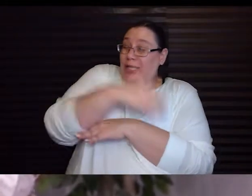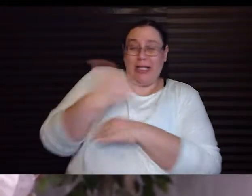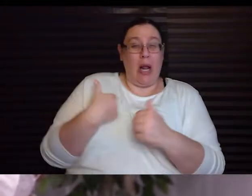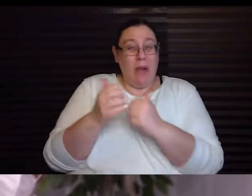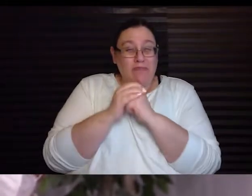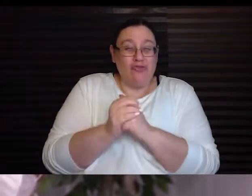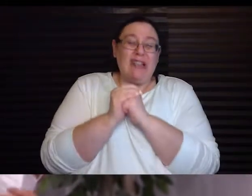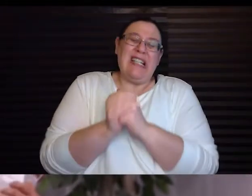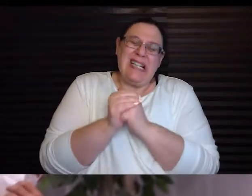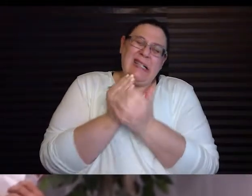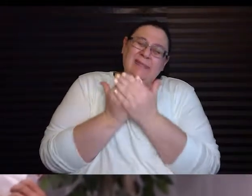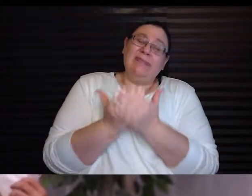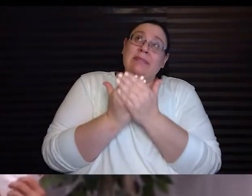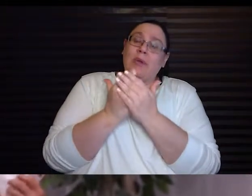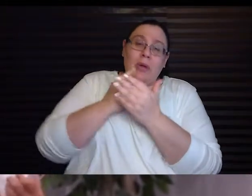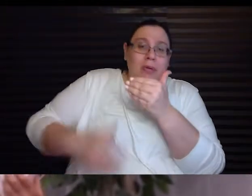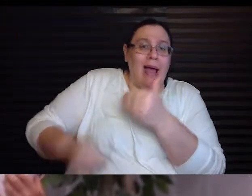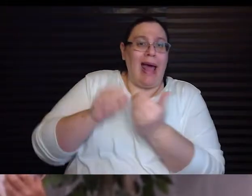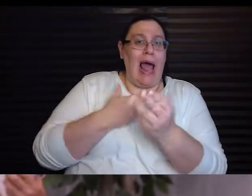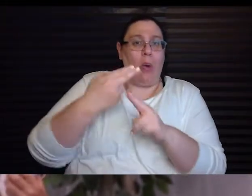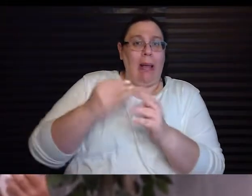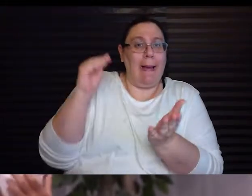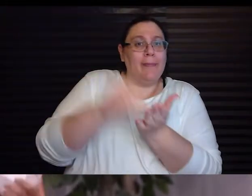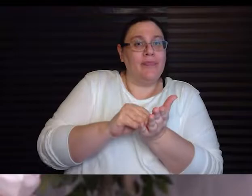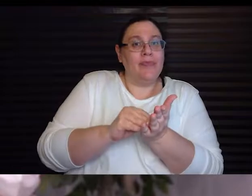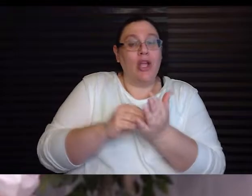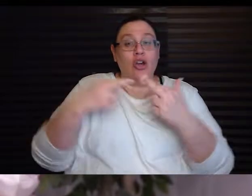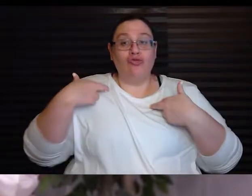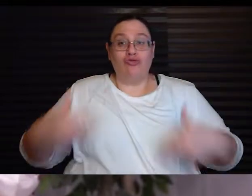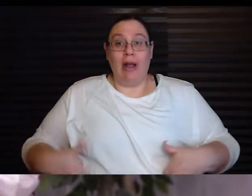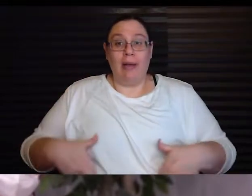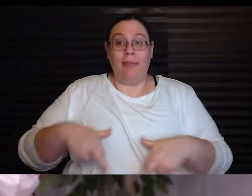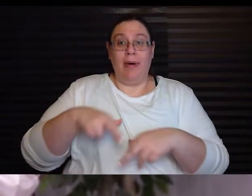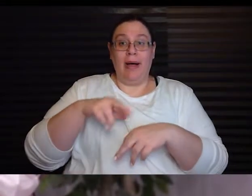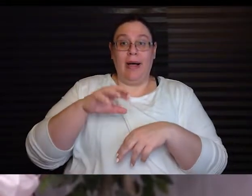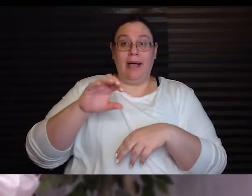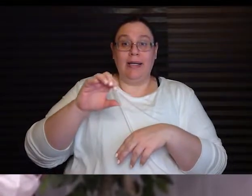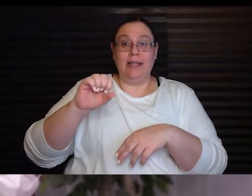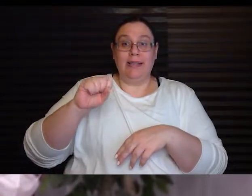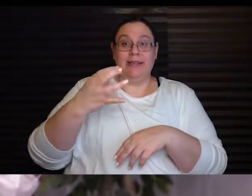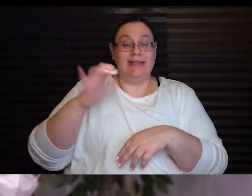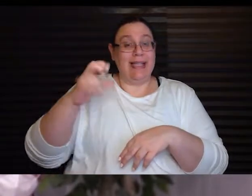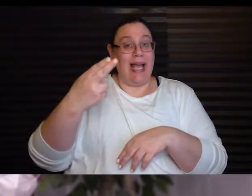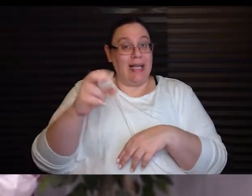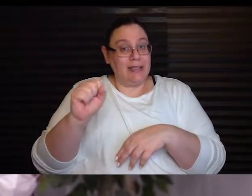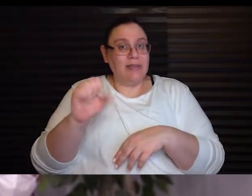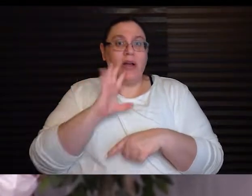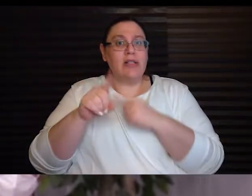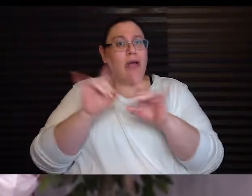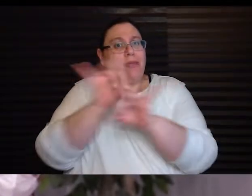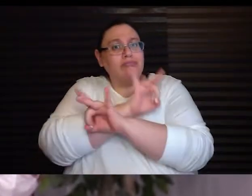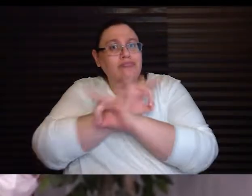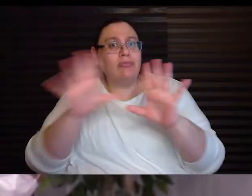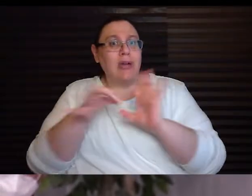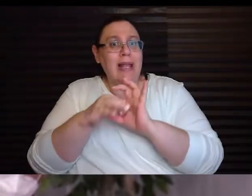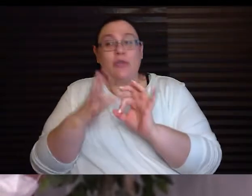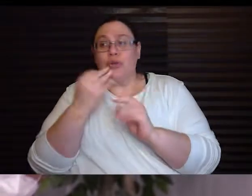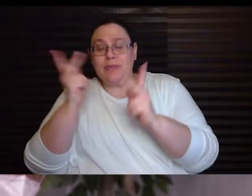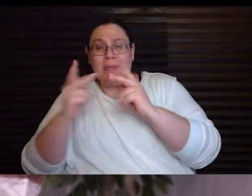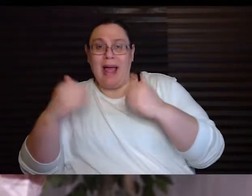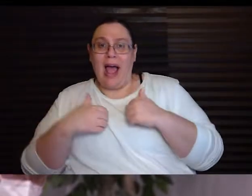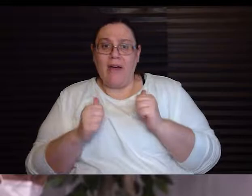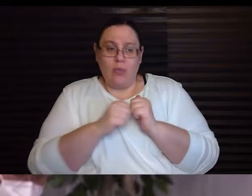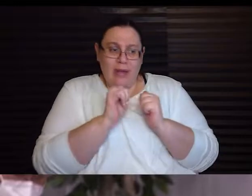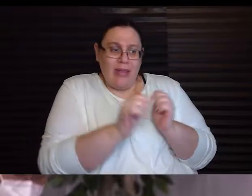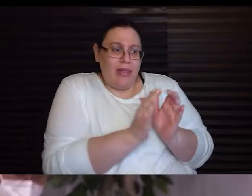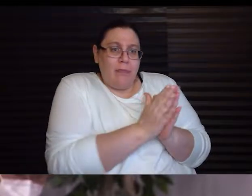that we'll be written into. Rabbi Jonathan Sachs writes about the astonishing relationship that Jews have with our holiest